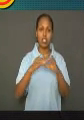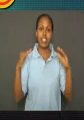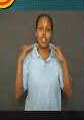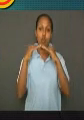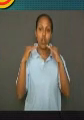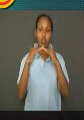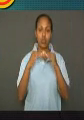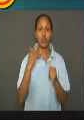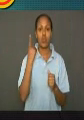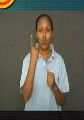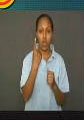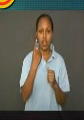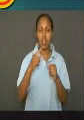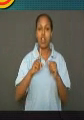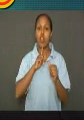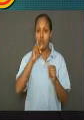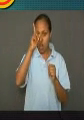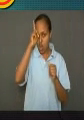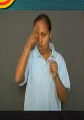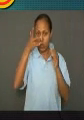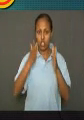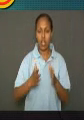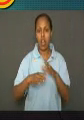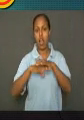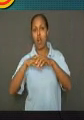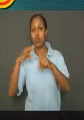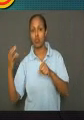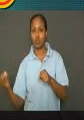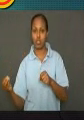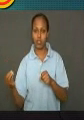equal one logical output.